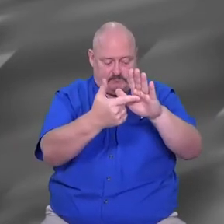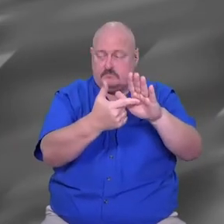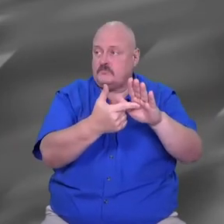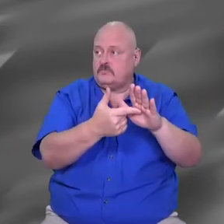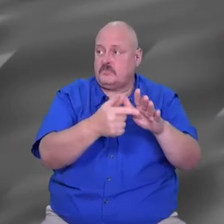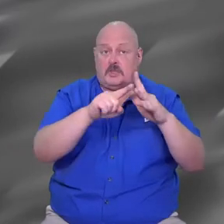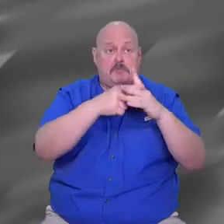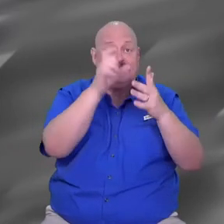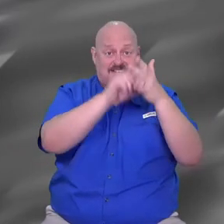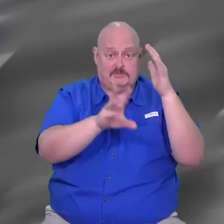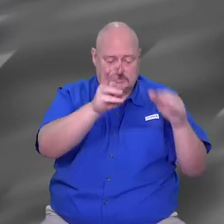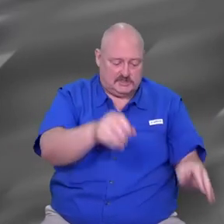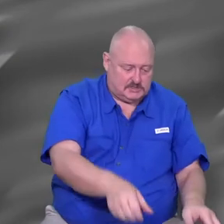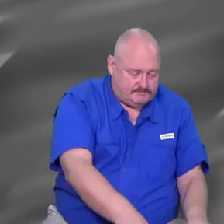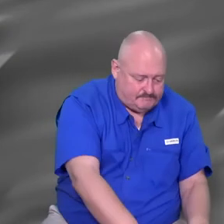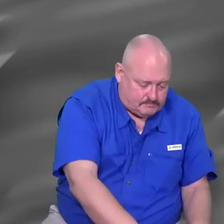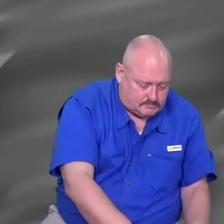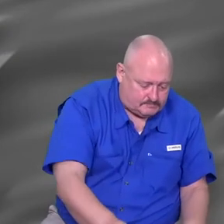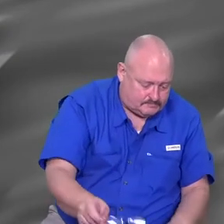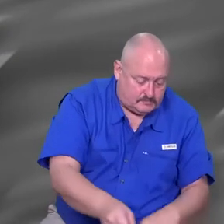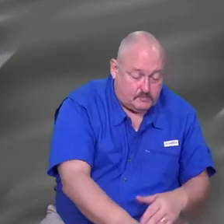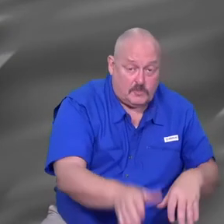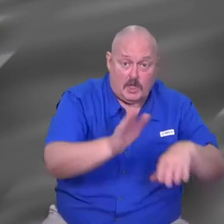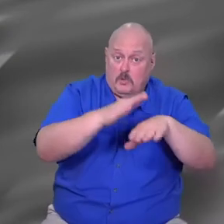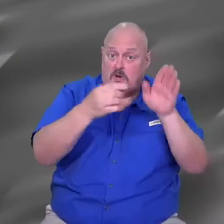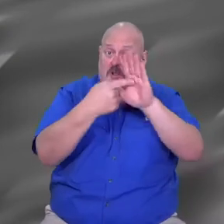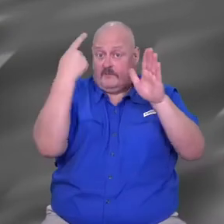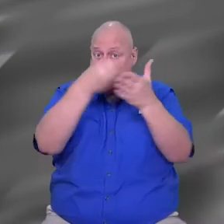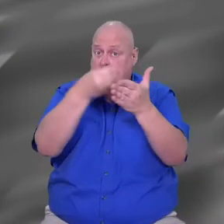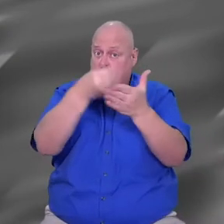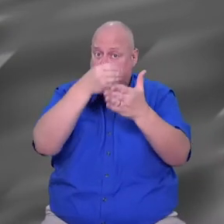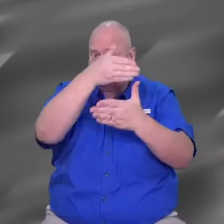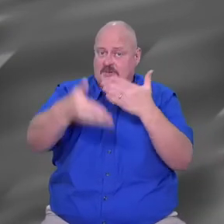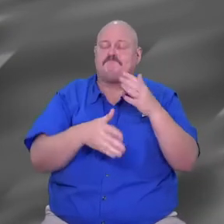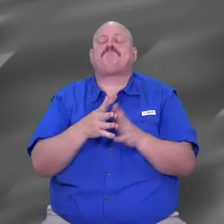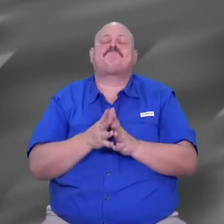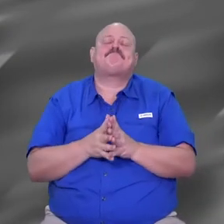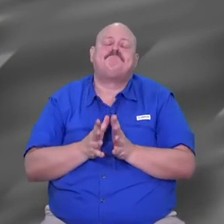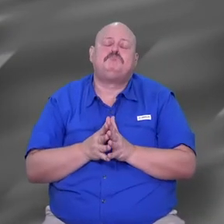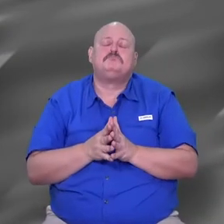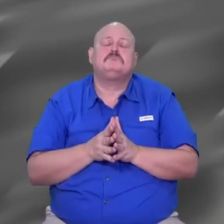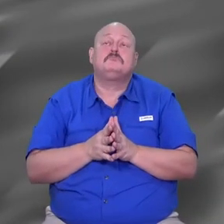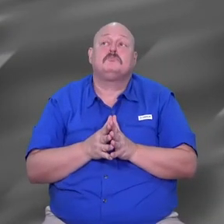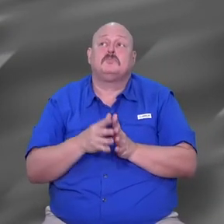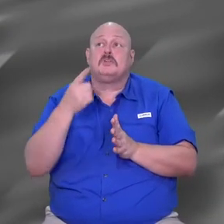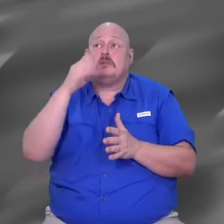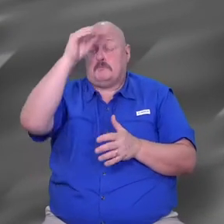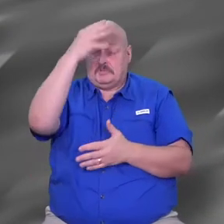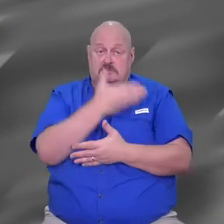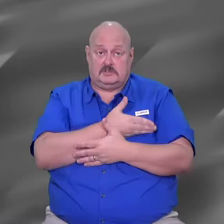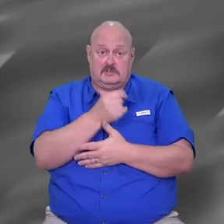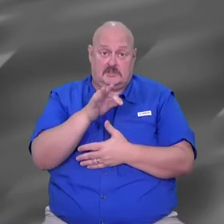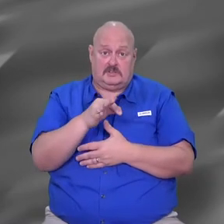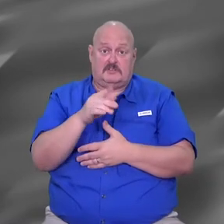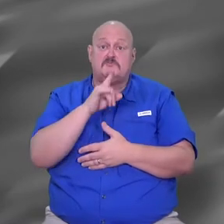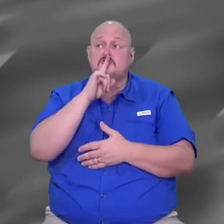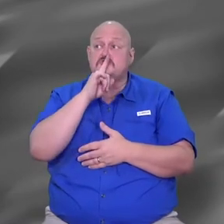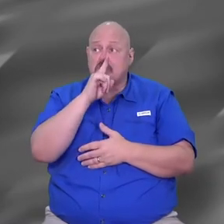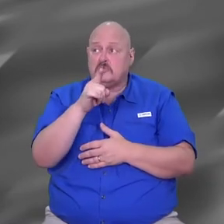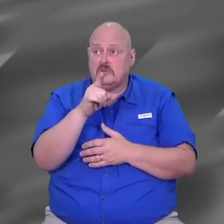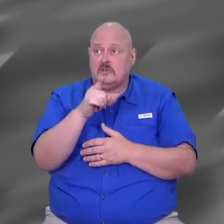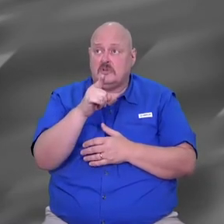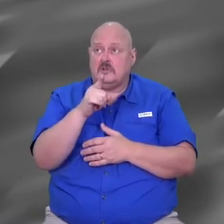chapter 6 of Proverbs. Let me give you some warning signs for the financial end of this. It says, my son, if thou be surety,